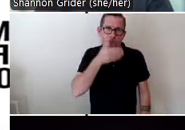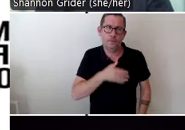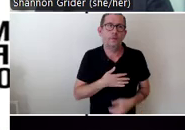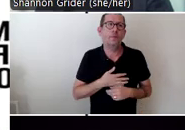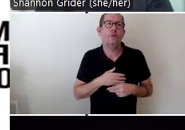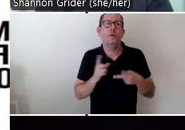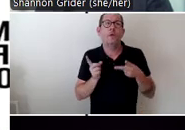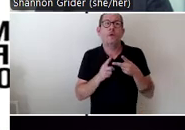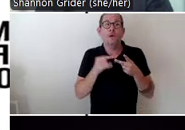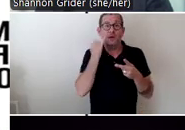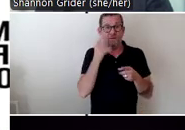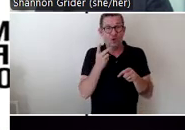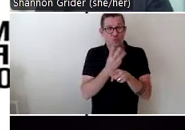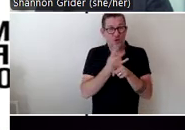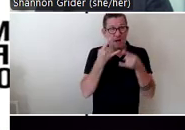mouth if at all possible.